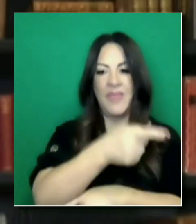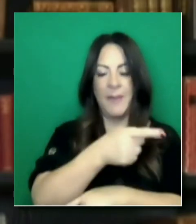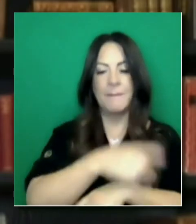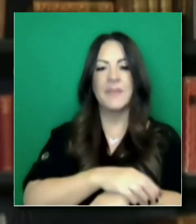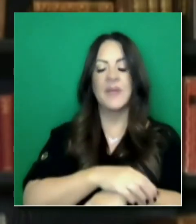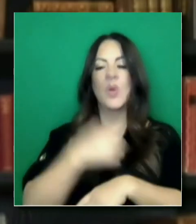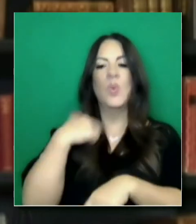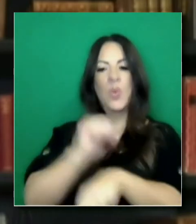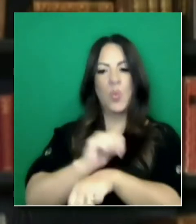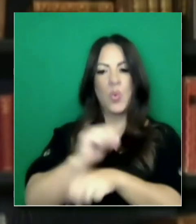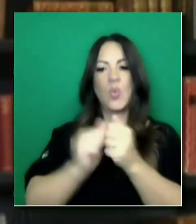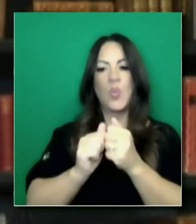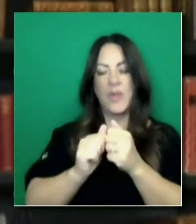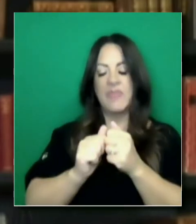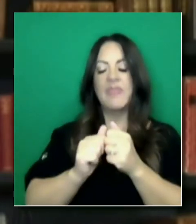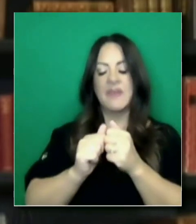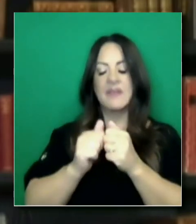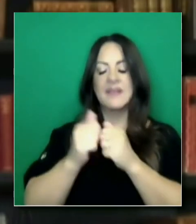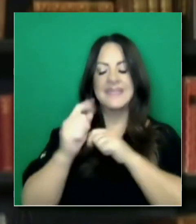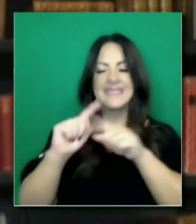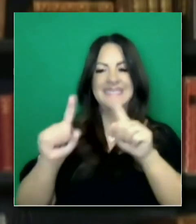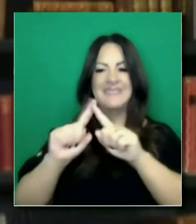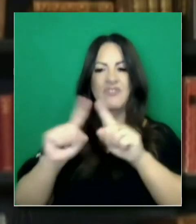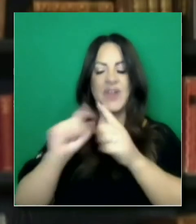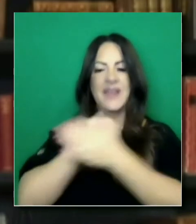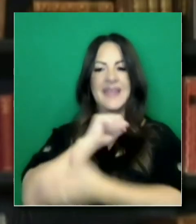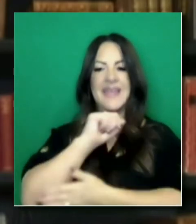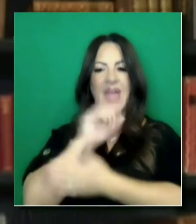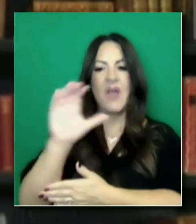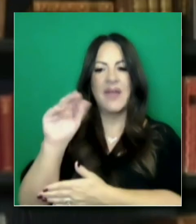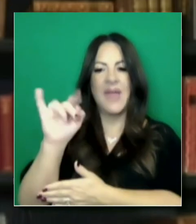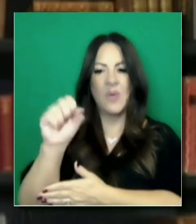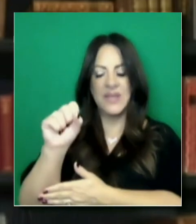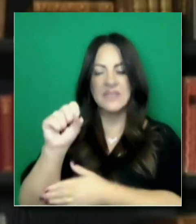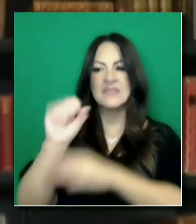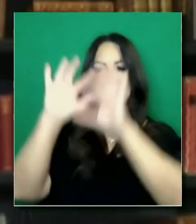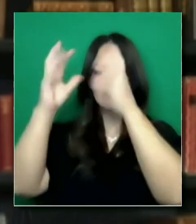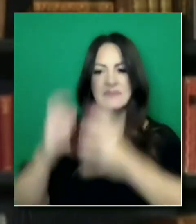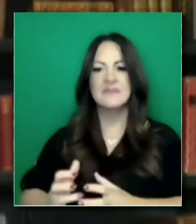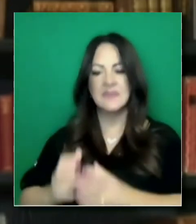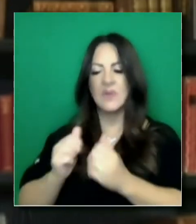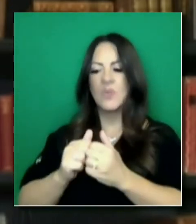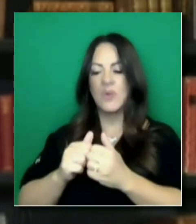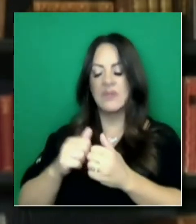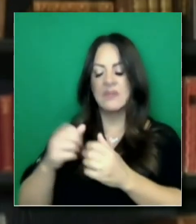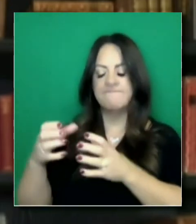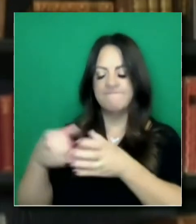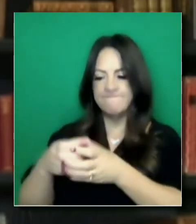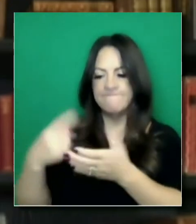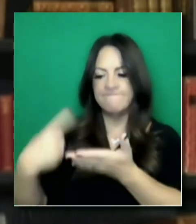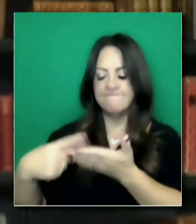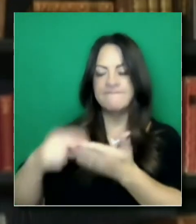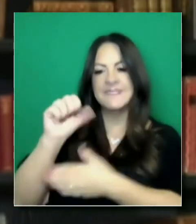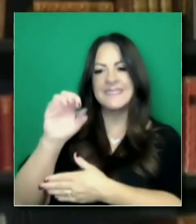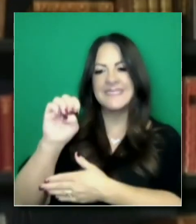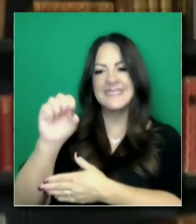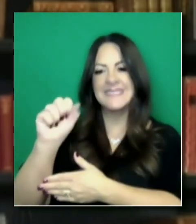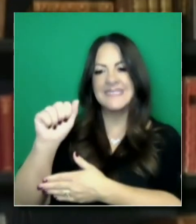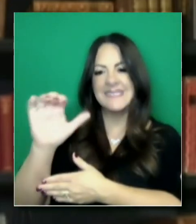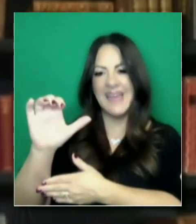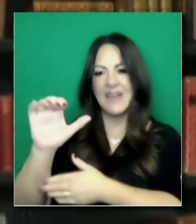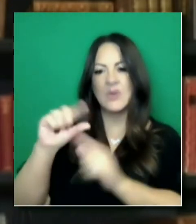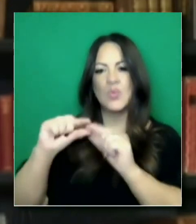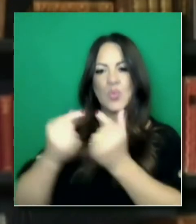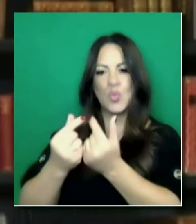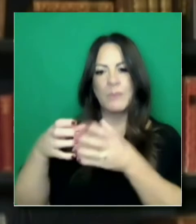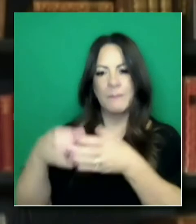counties. We developed a framework, a guideline. We worked over a month-long period to work out the nuances of the language